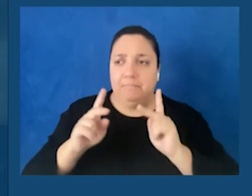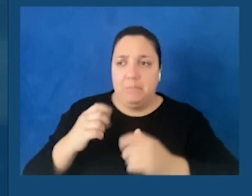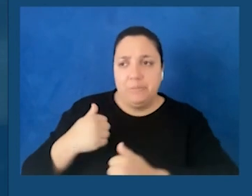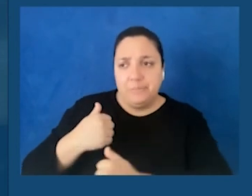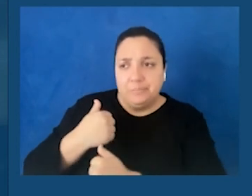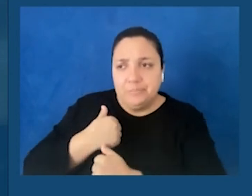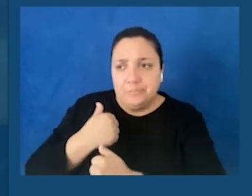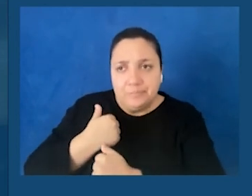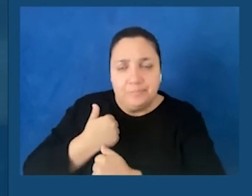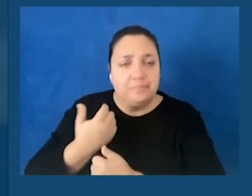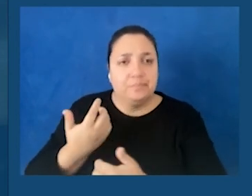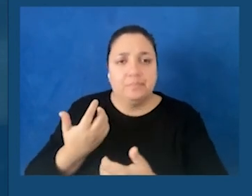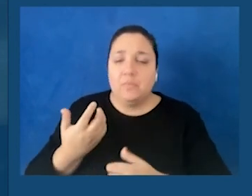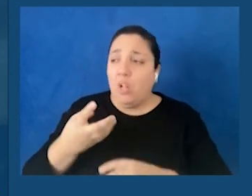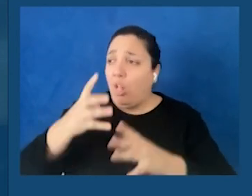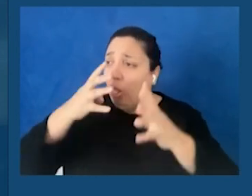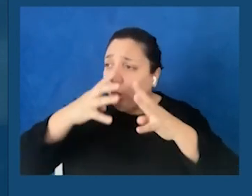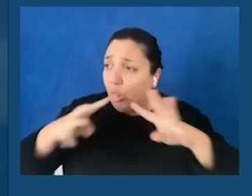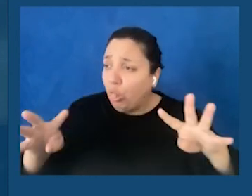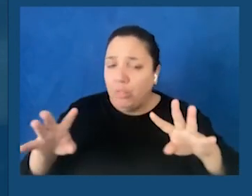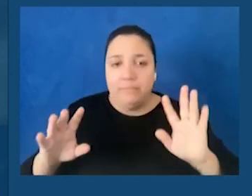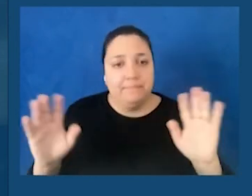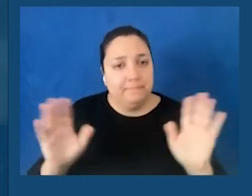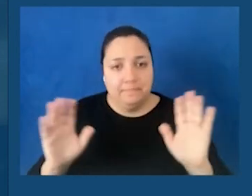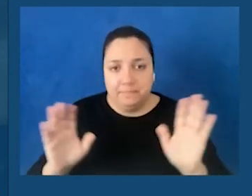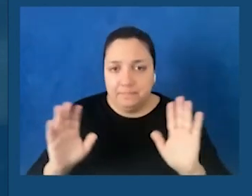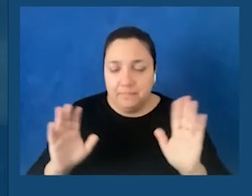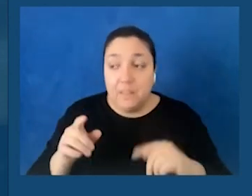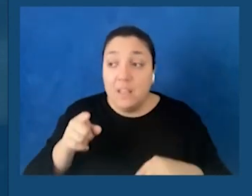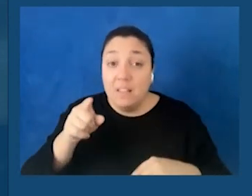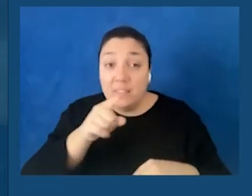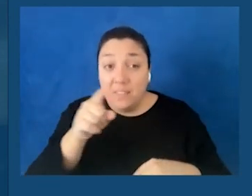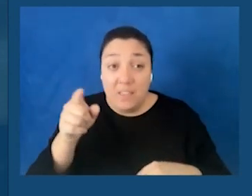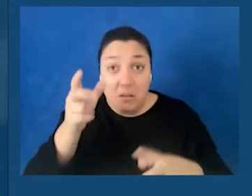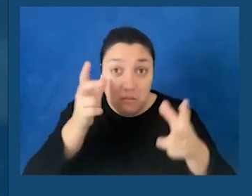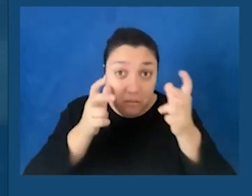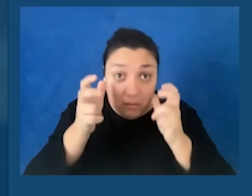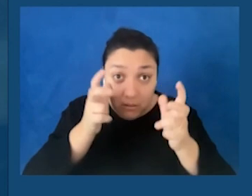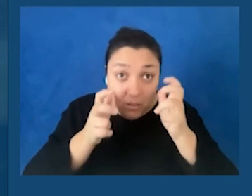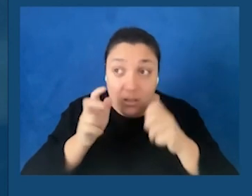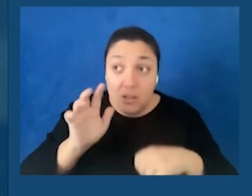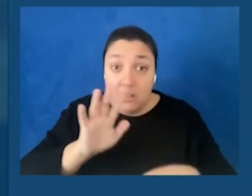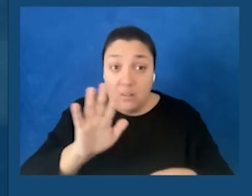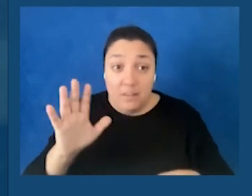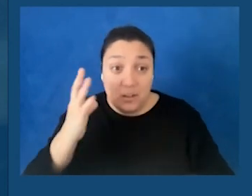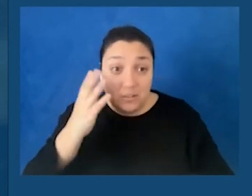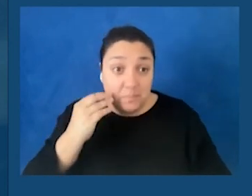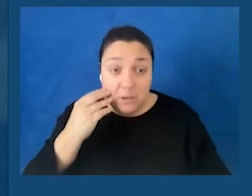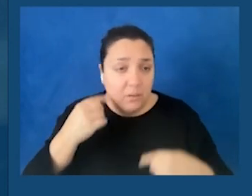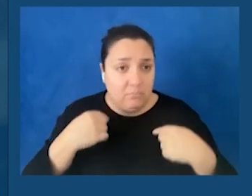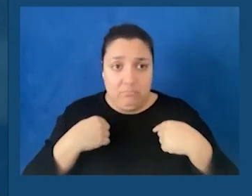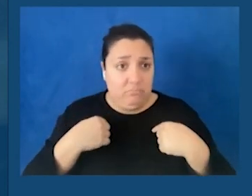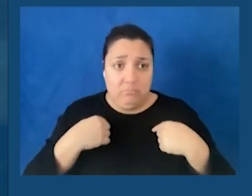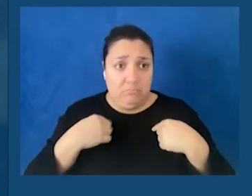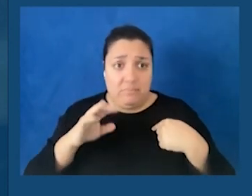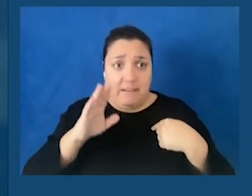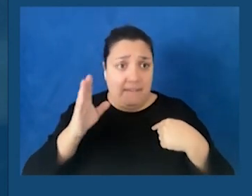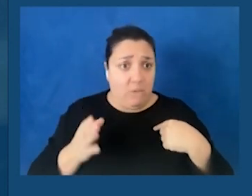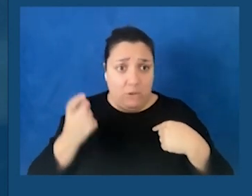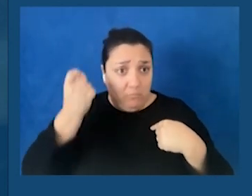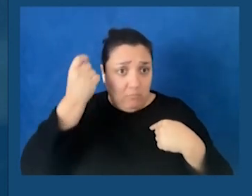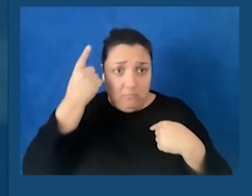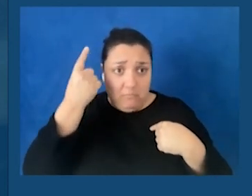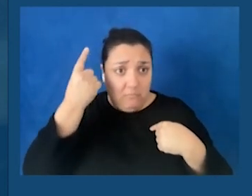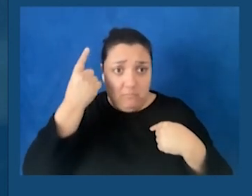armed conflict. What they see and experience is what the rest of us will never quite understand or comprehend. They